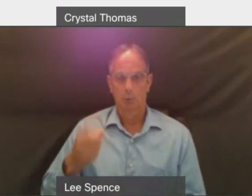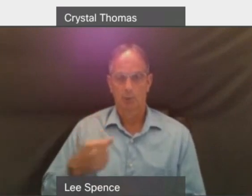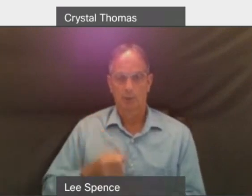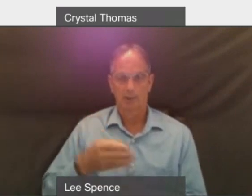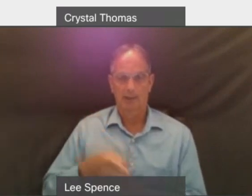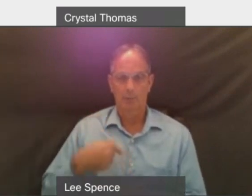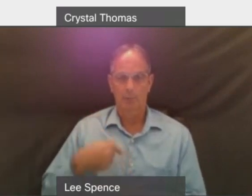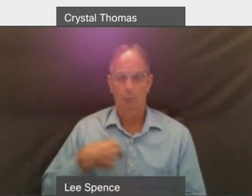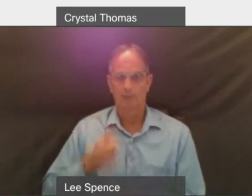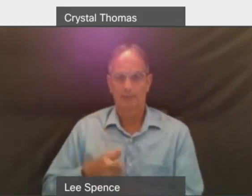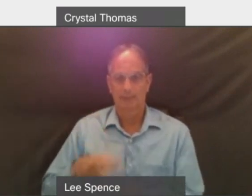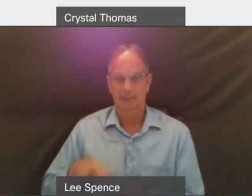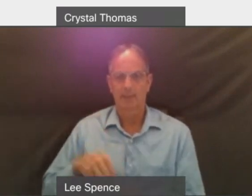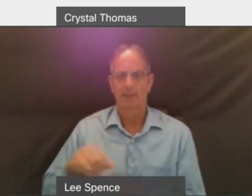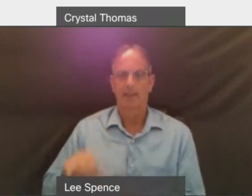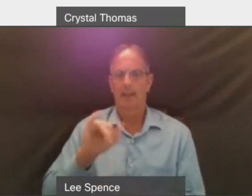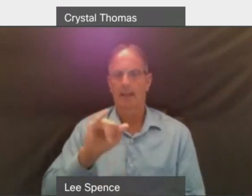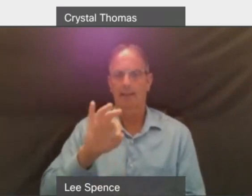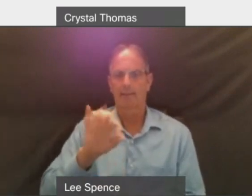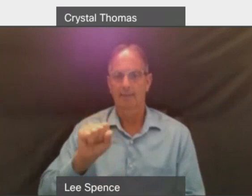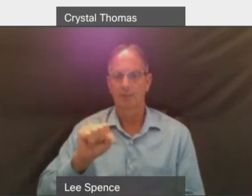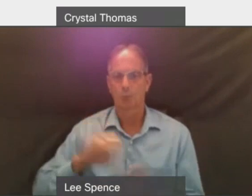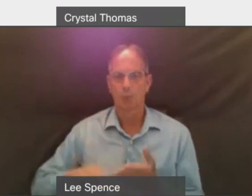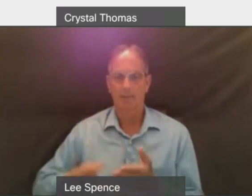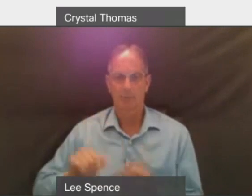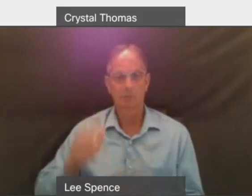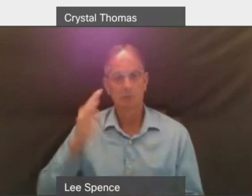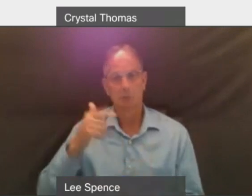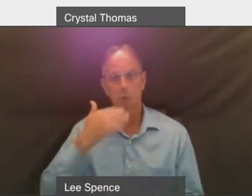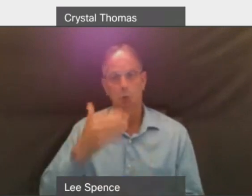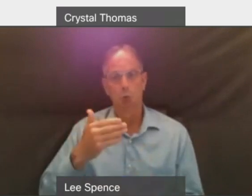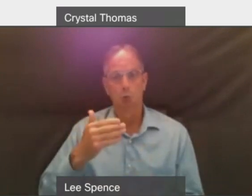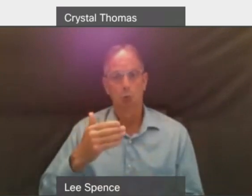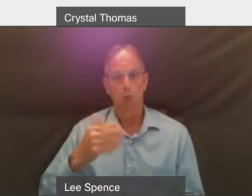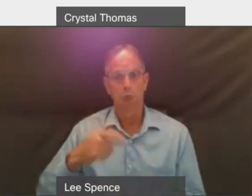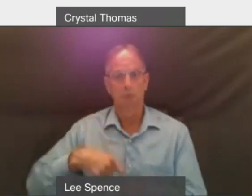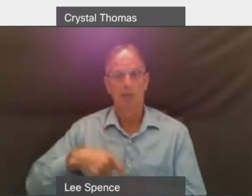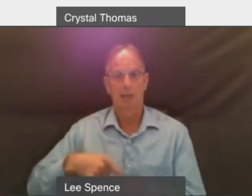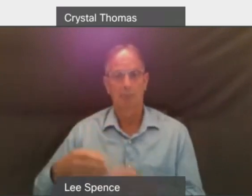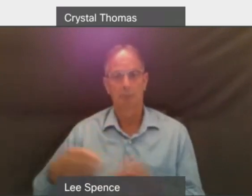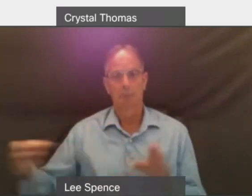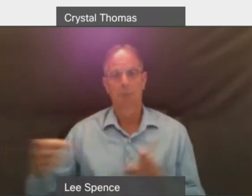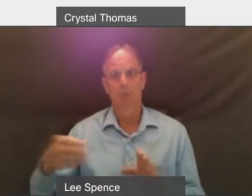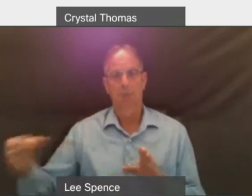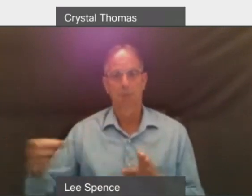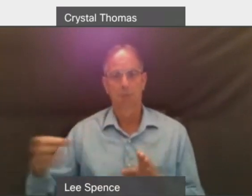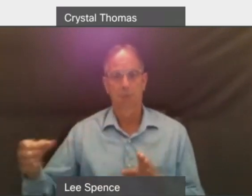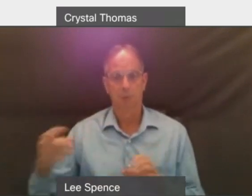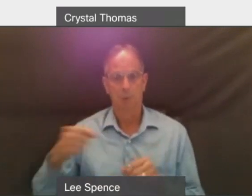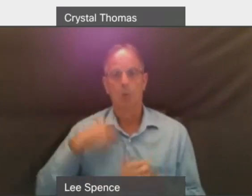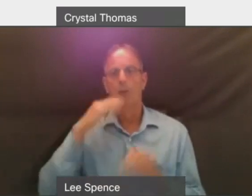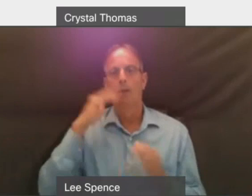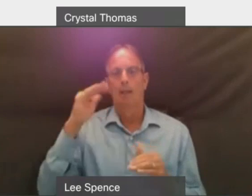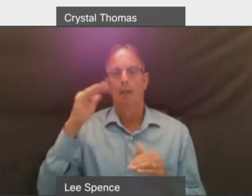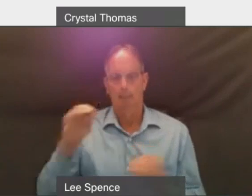be implemented in the IFS waiver. And that seems like a reasonable amount of time. We had anticipated putting it into